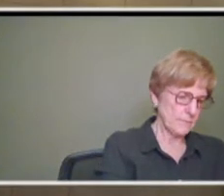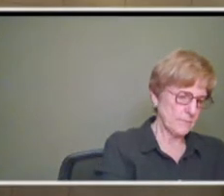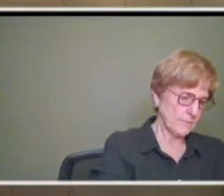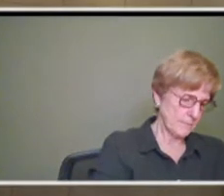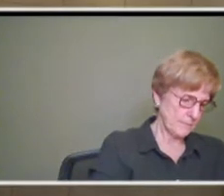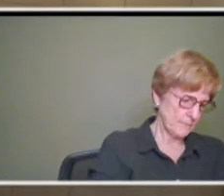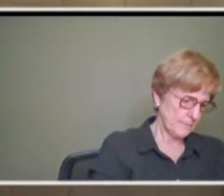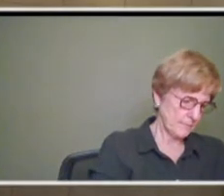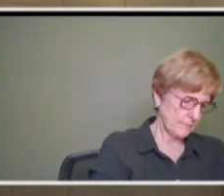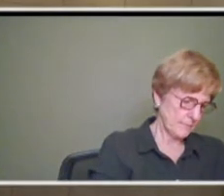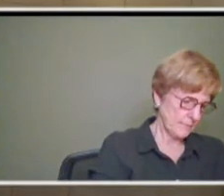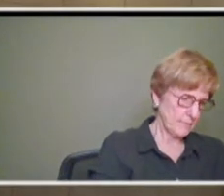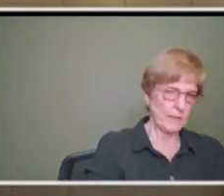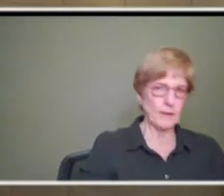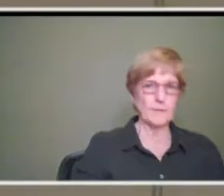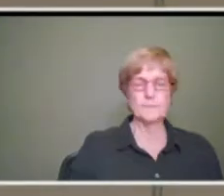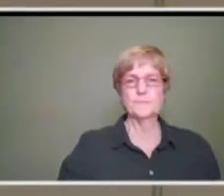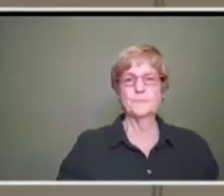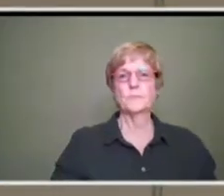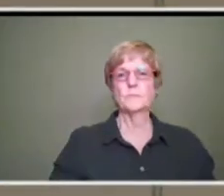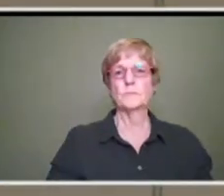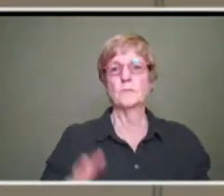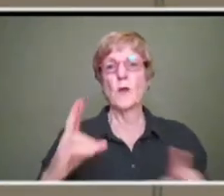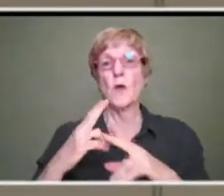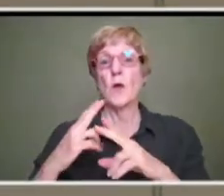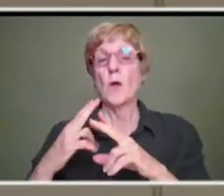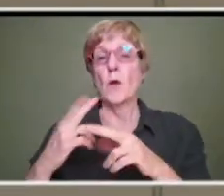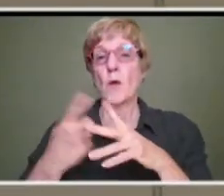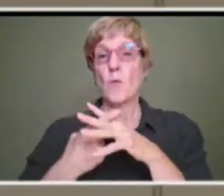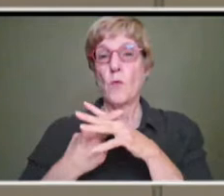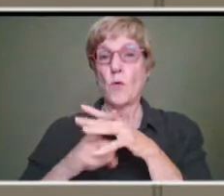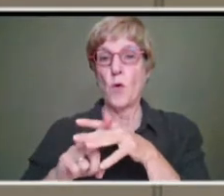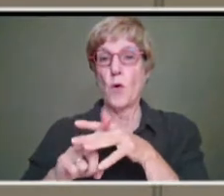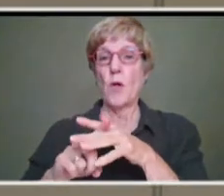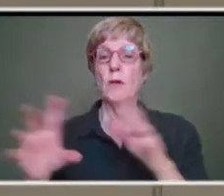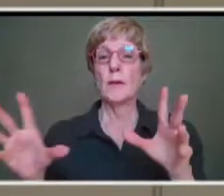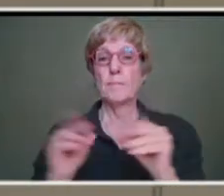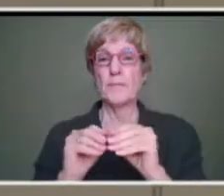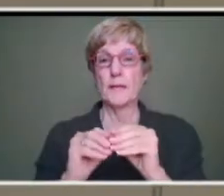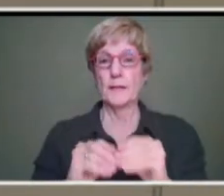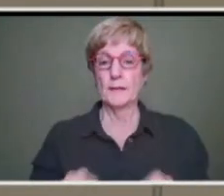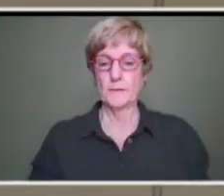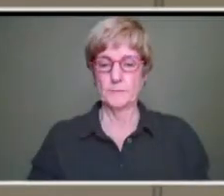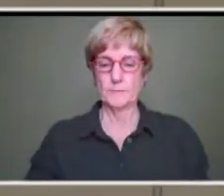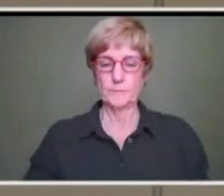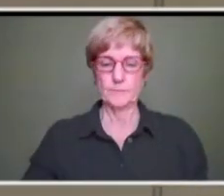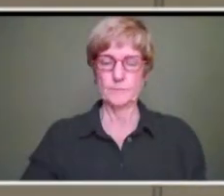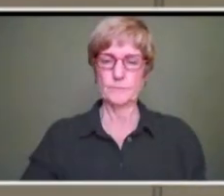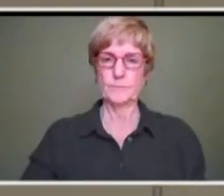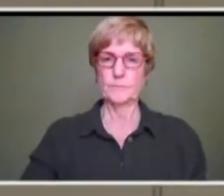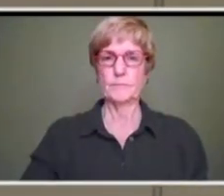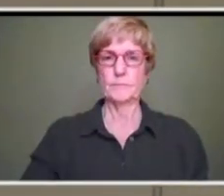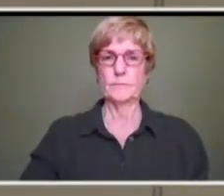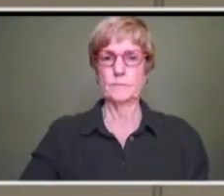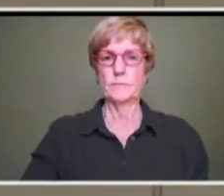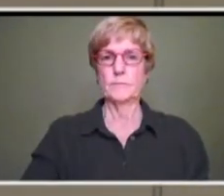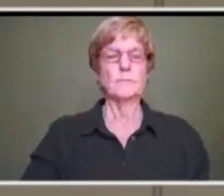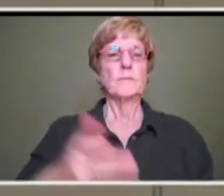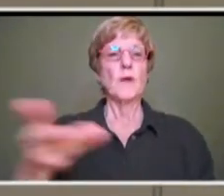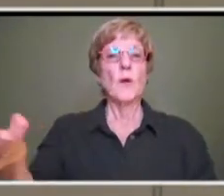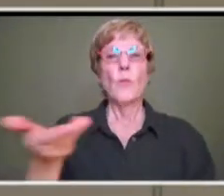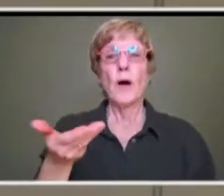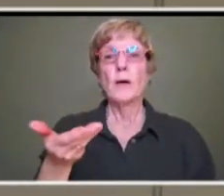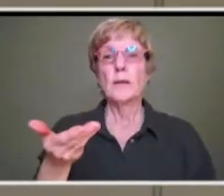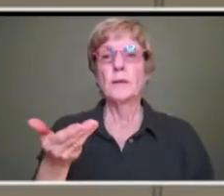I would like to call this meeting to order welcome to